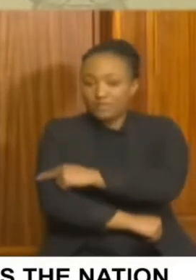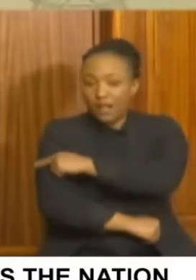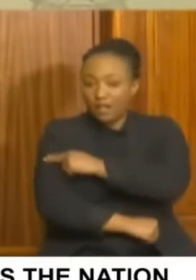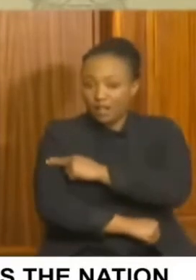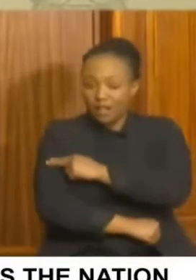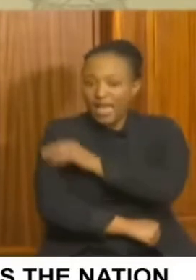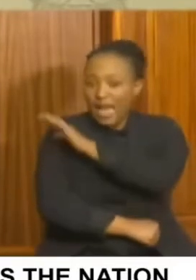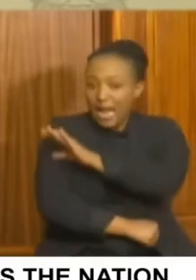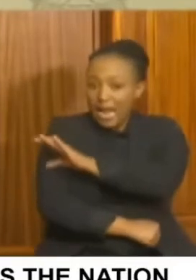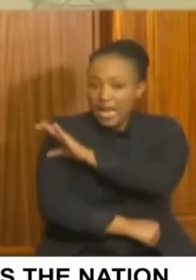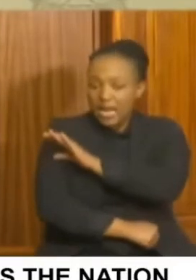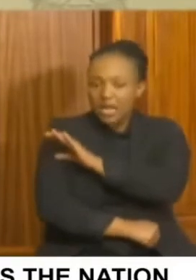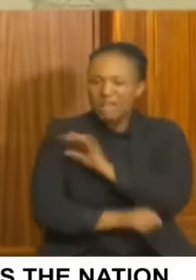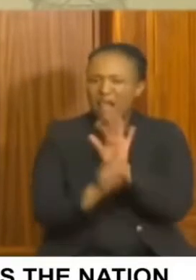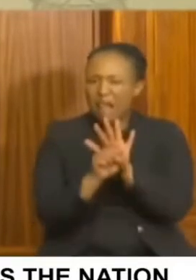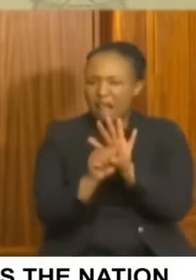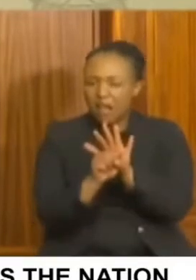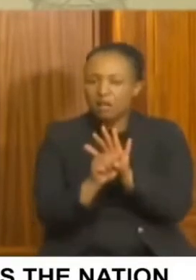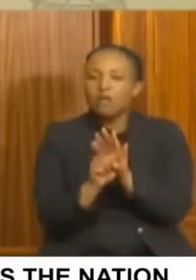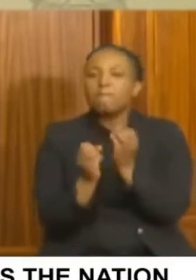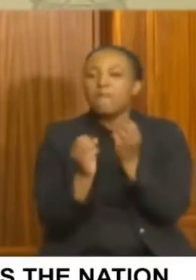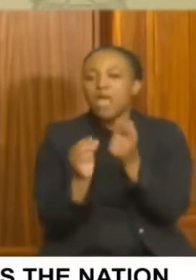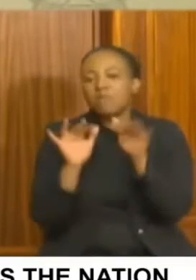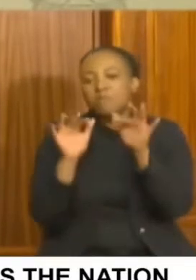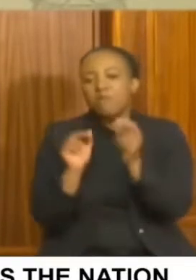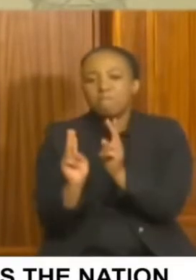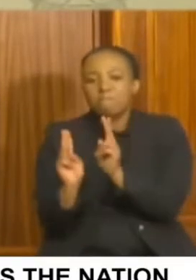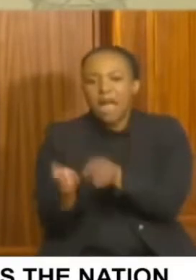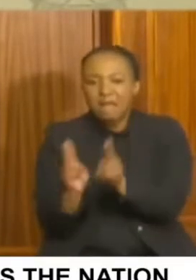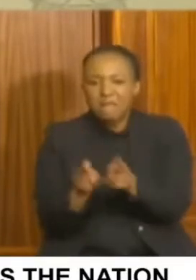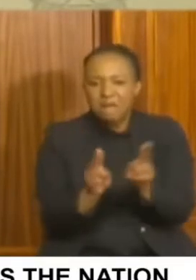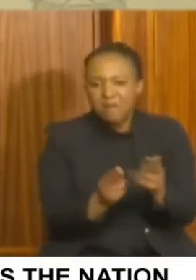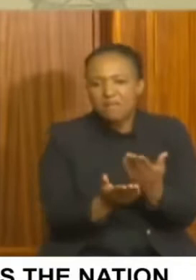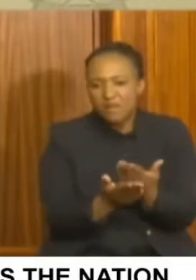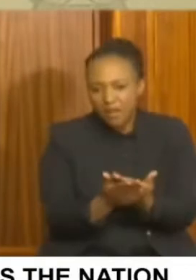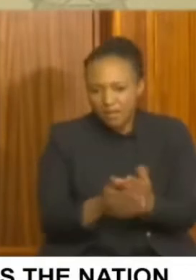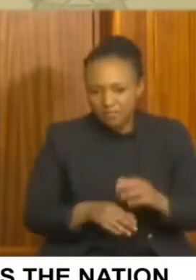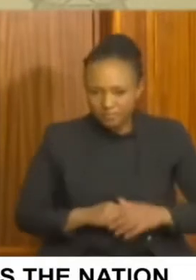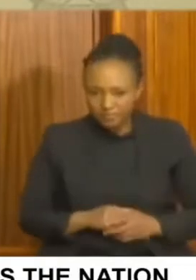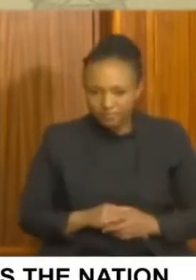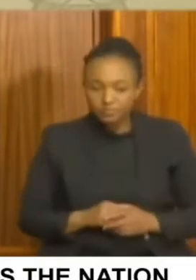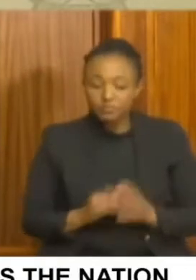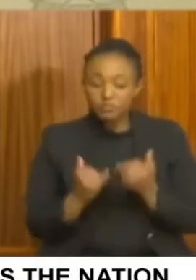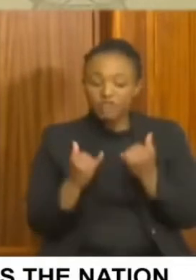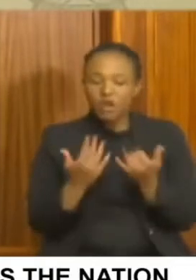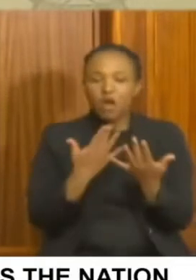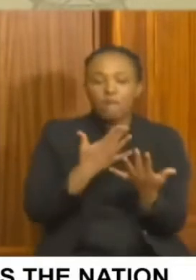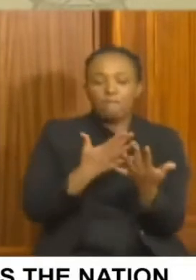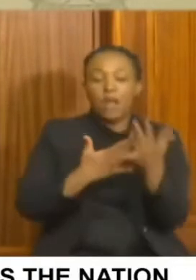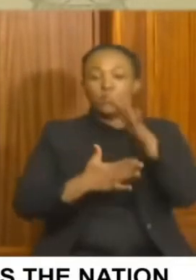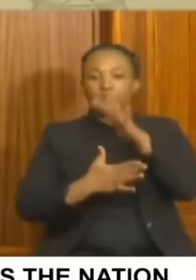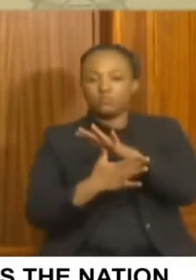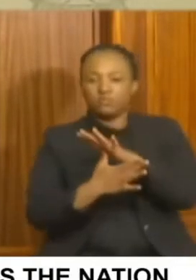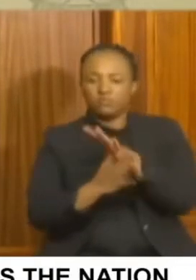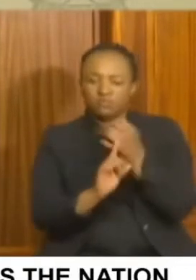No. Our priority now is to make sure that there are enough hospital